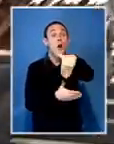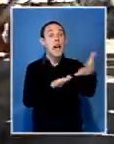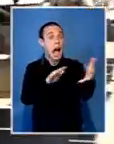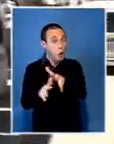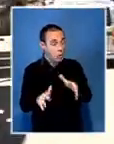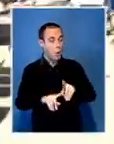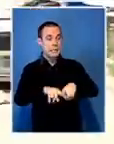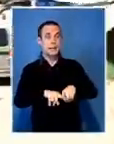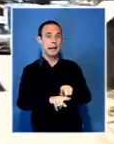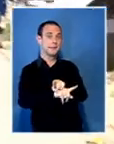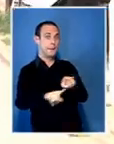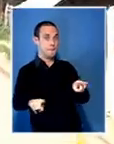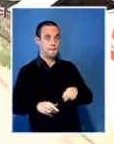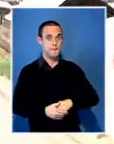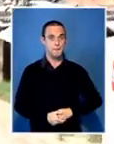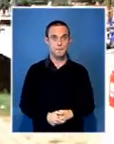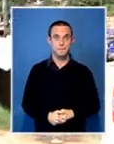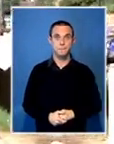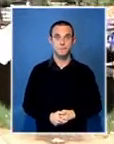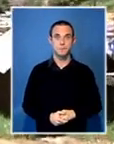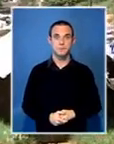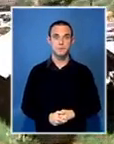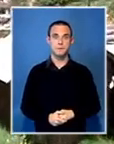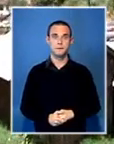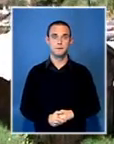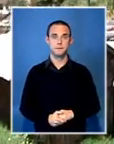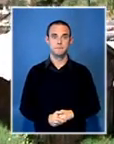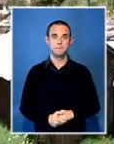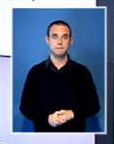I am Mhlongo, SABC News at the KwaMashu Hostel.